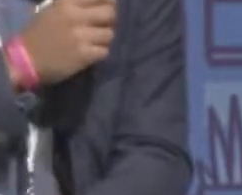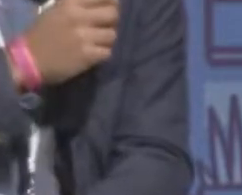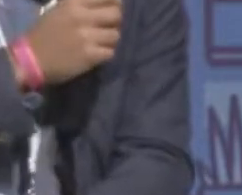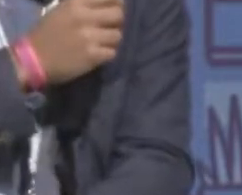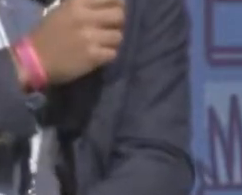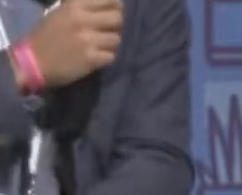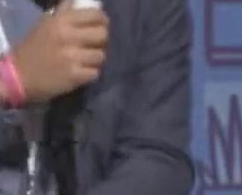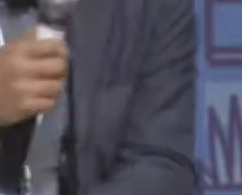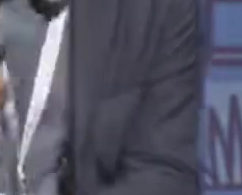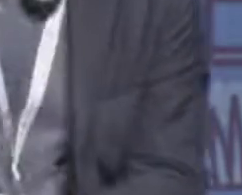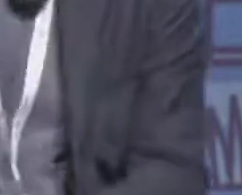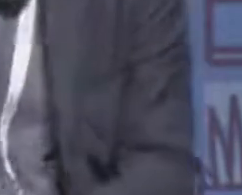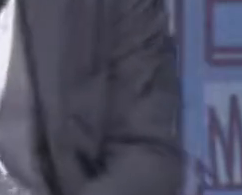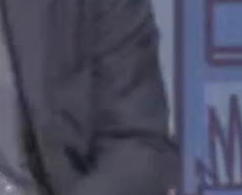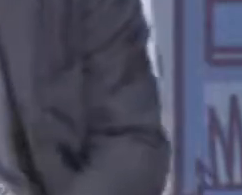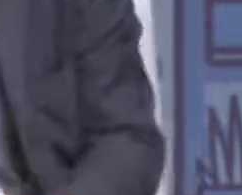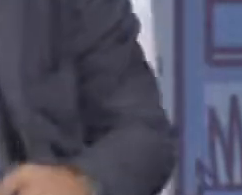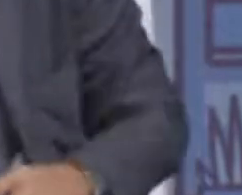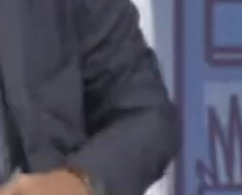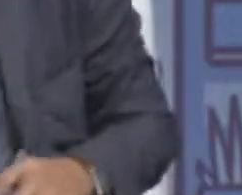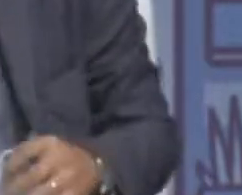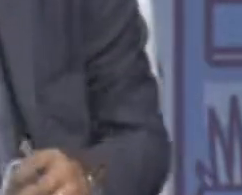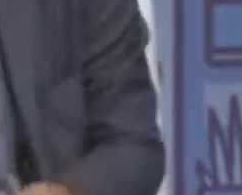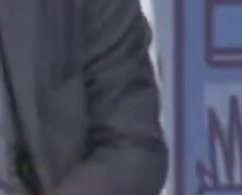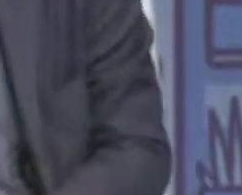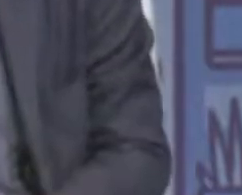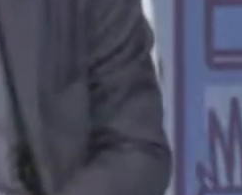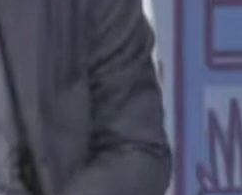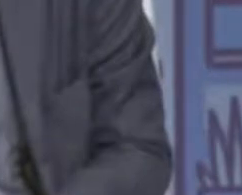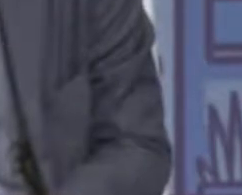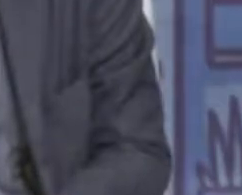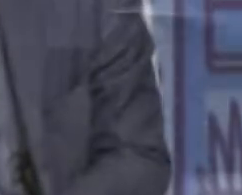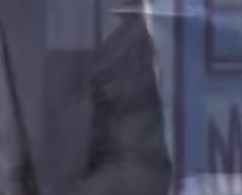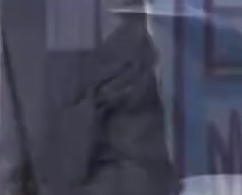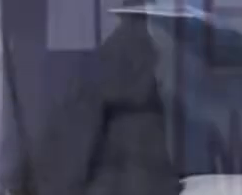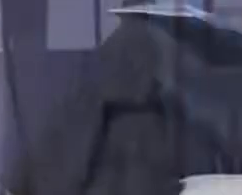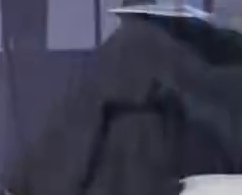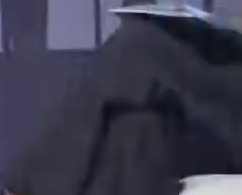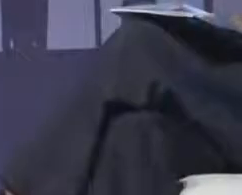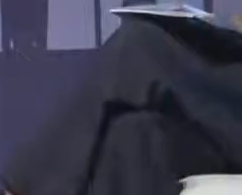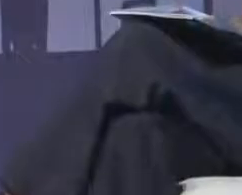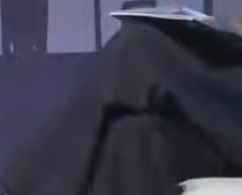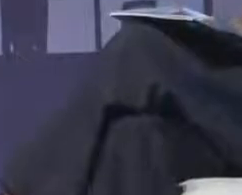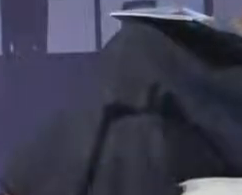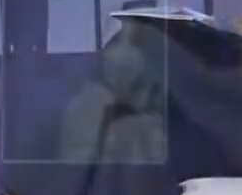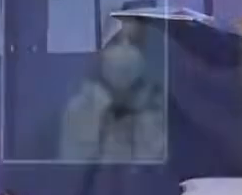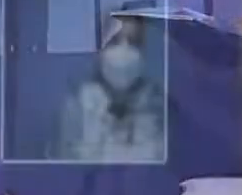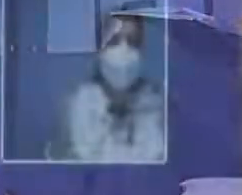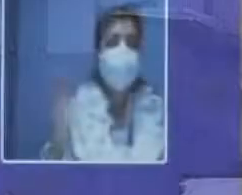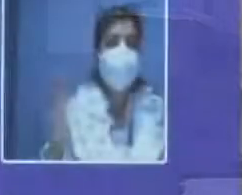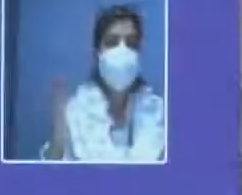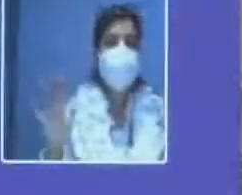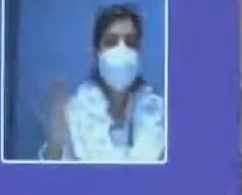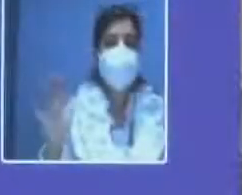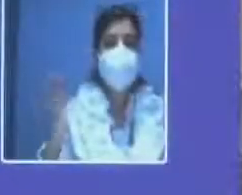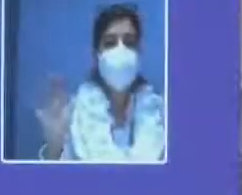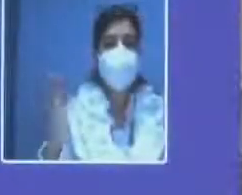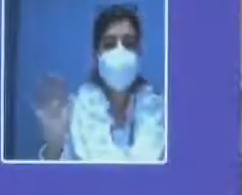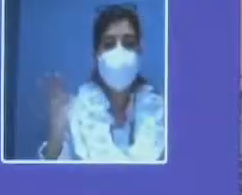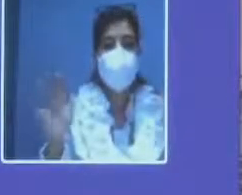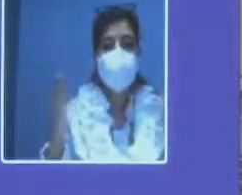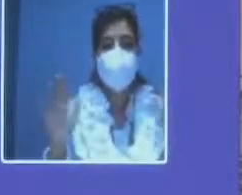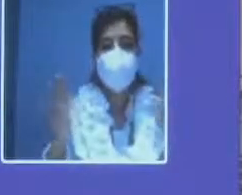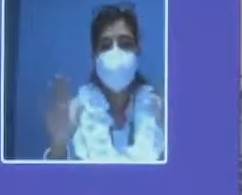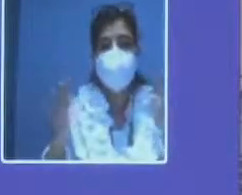ahead. Thank you. Pues gracias. Well, thank you so